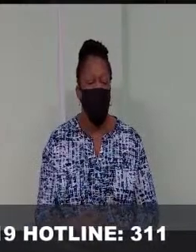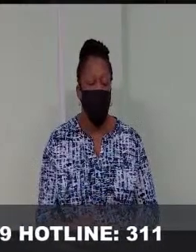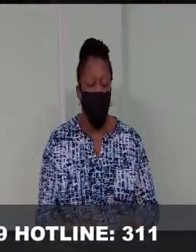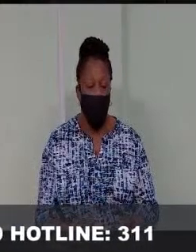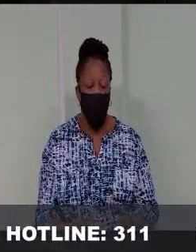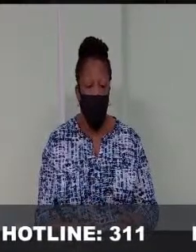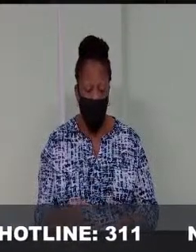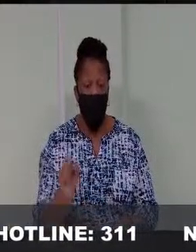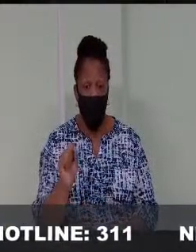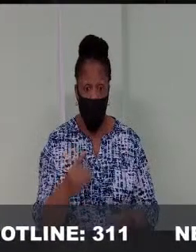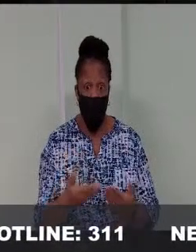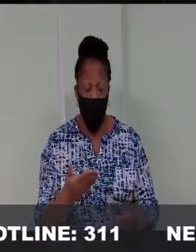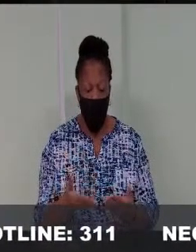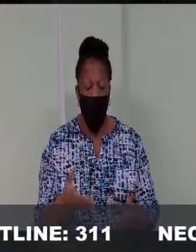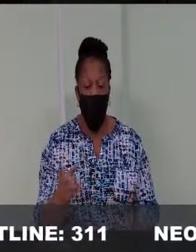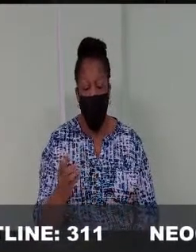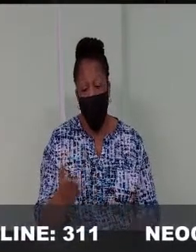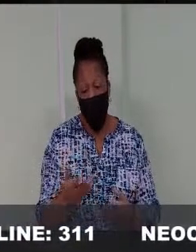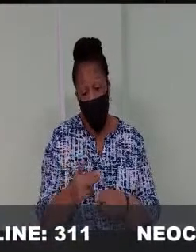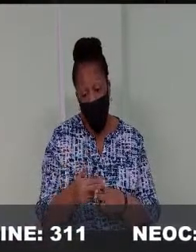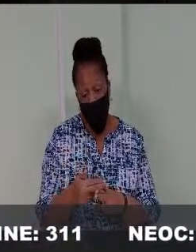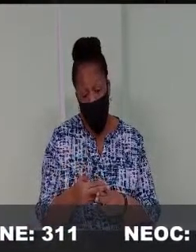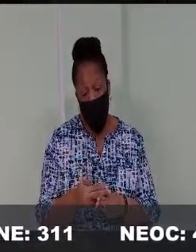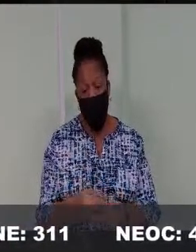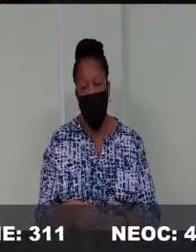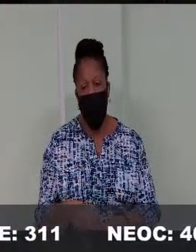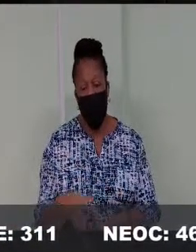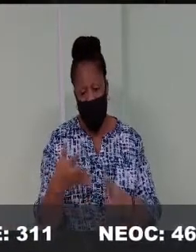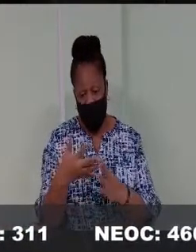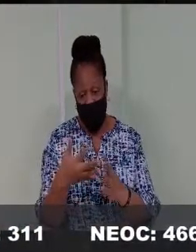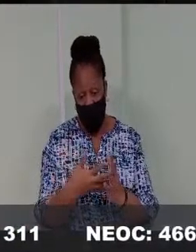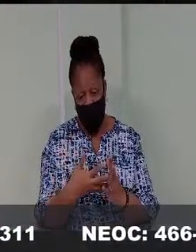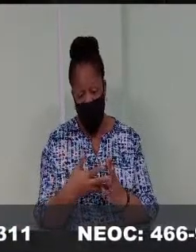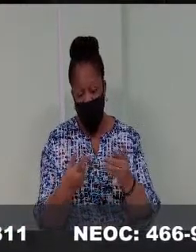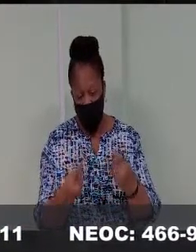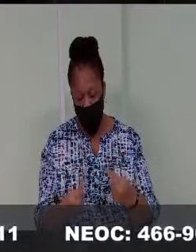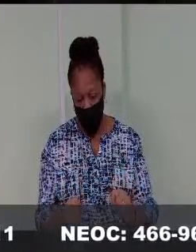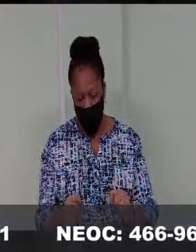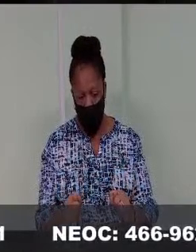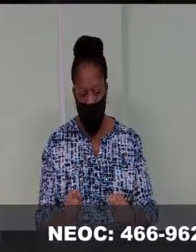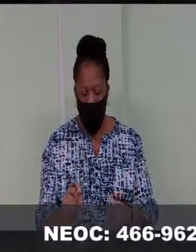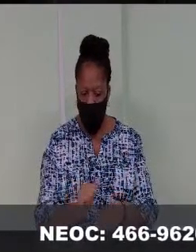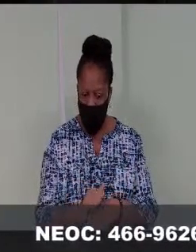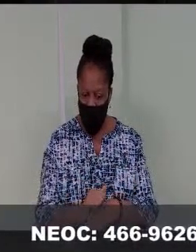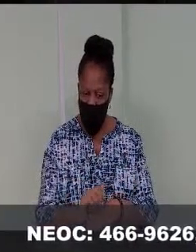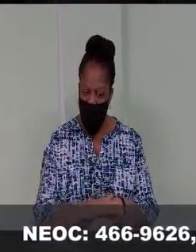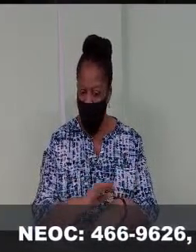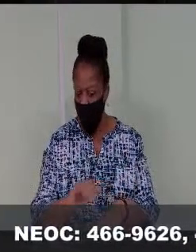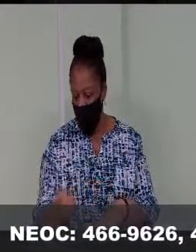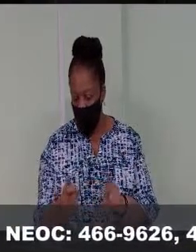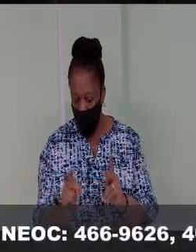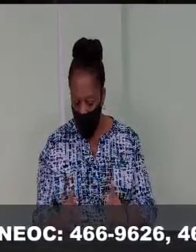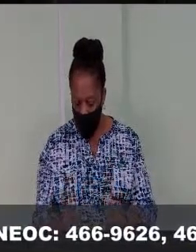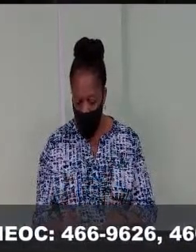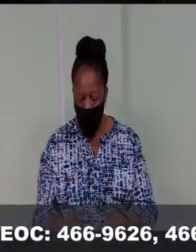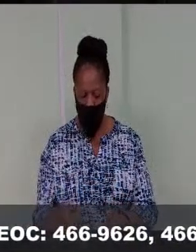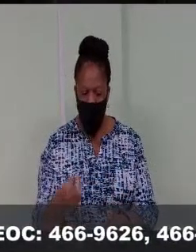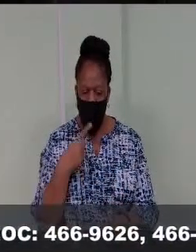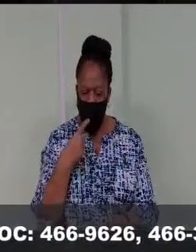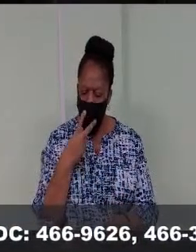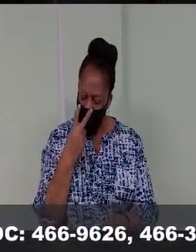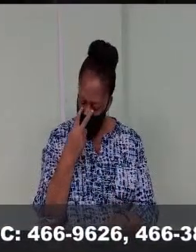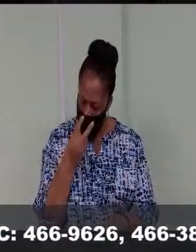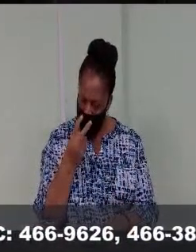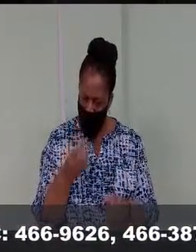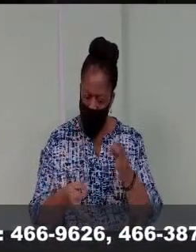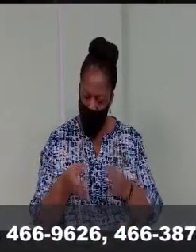vaccine that is not properly tested and tried. And so this would be a safe way and an efficient way for us,